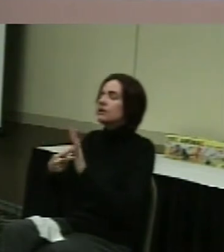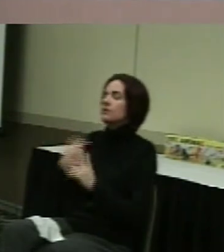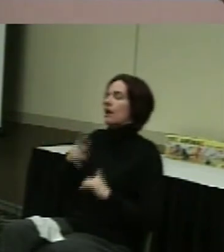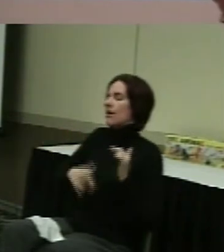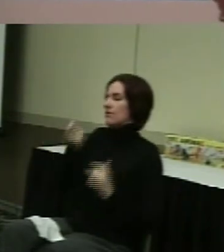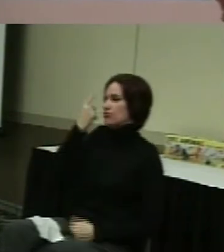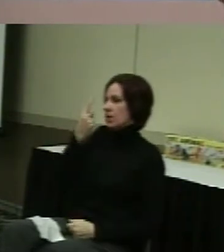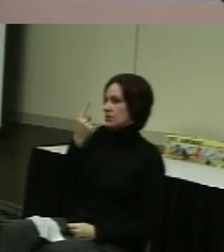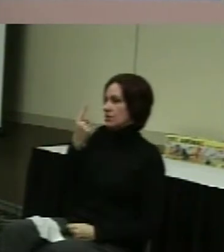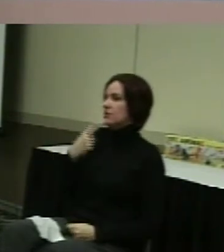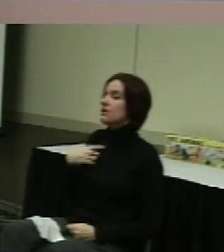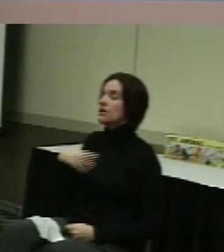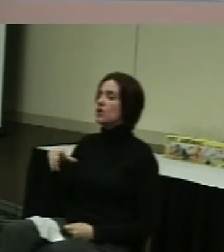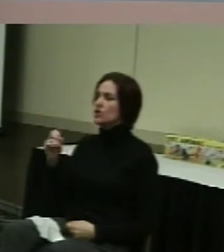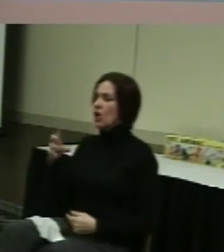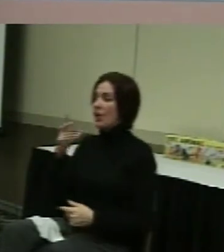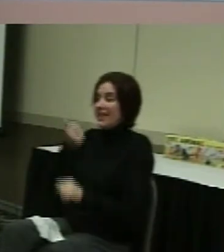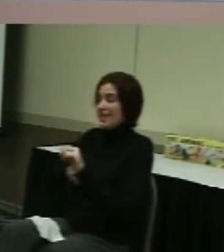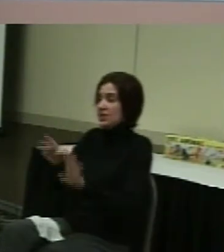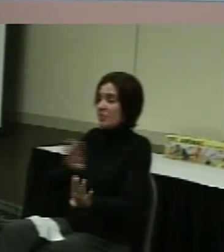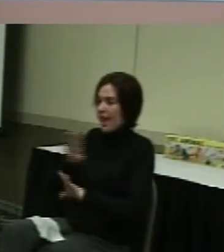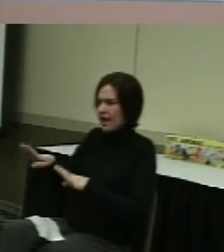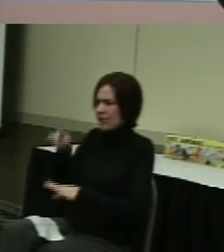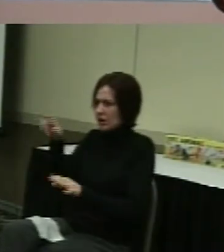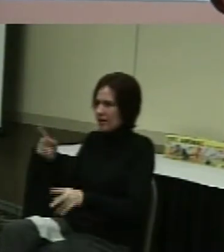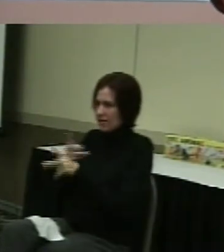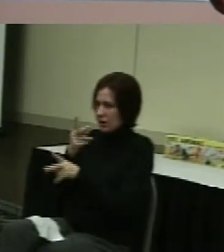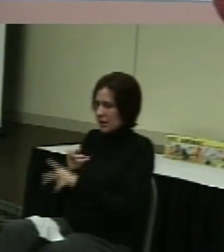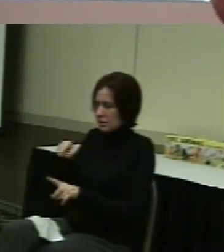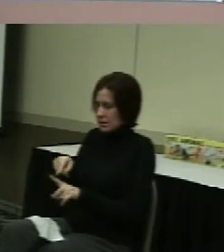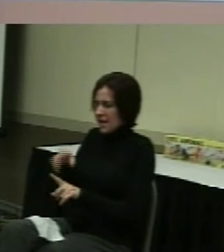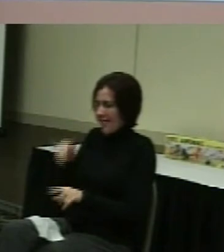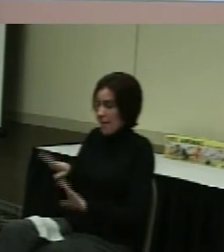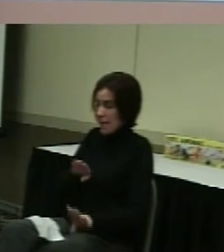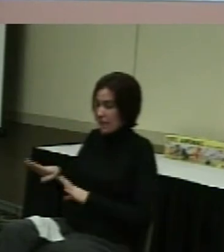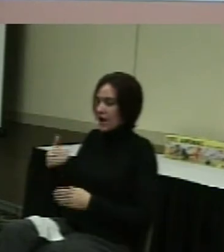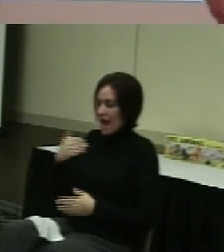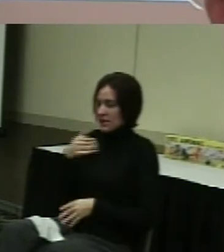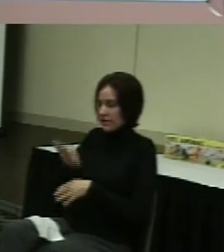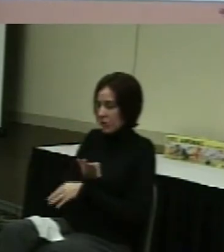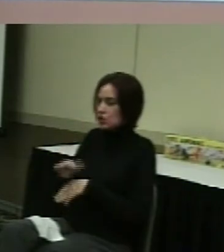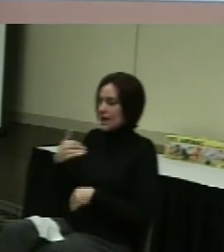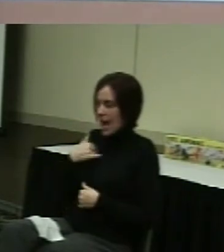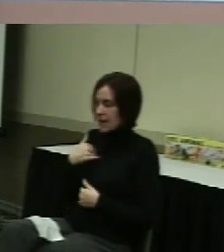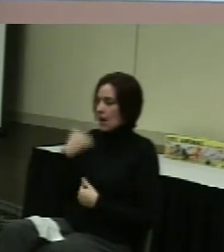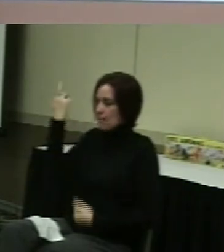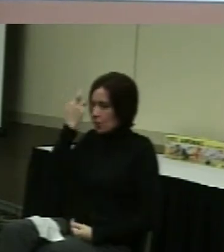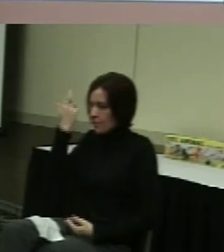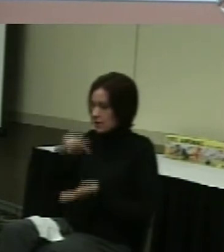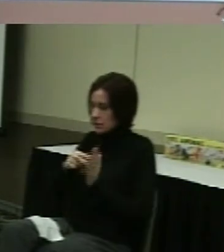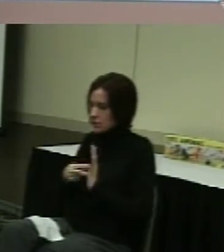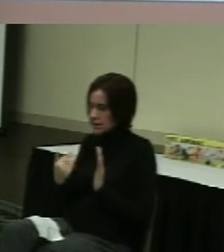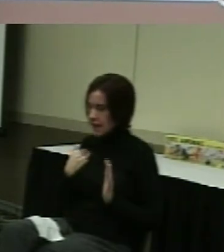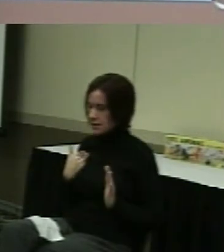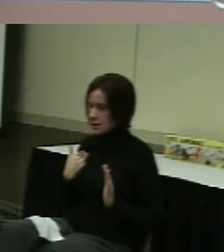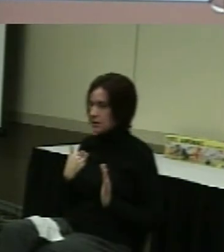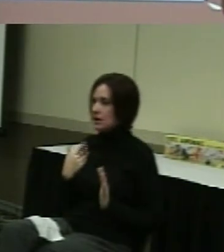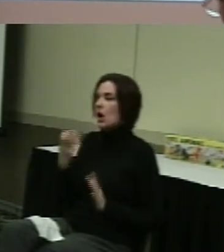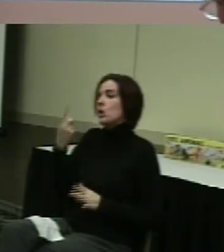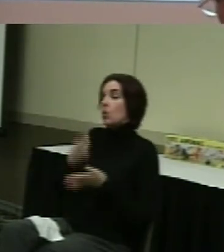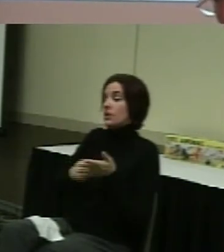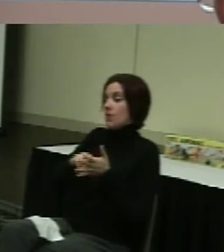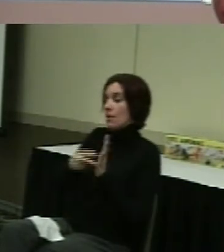that you see, you can hypothesize that it has a purpose and it has a function. So it's a matter of trying to understand what is the purpose